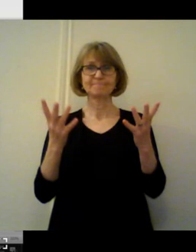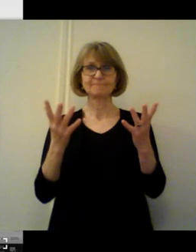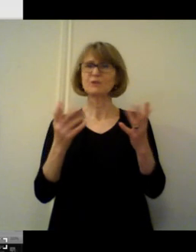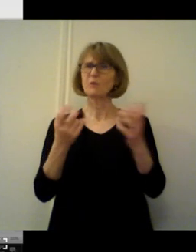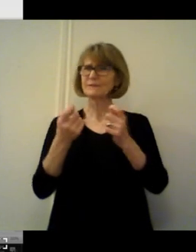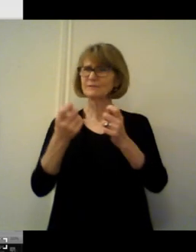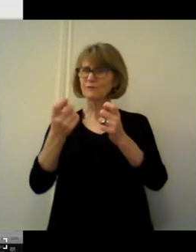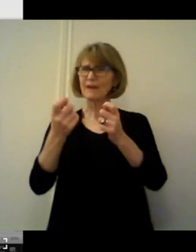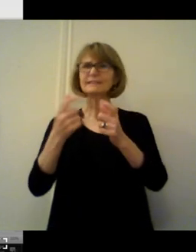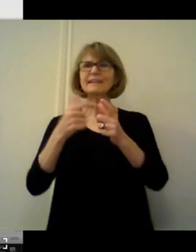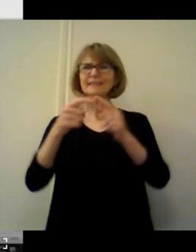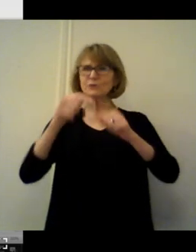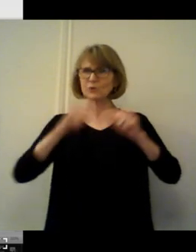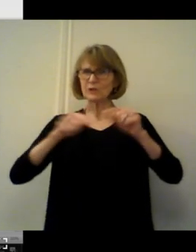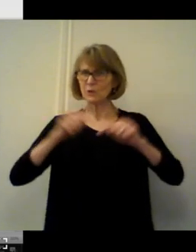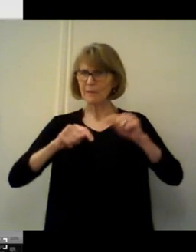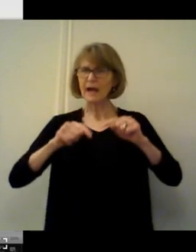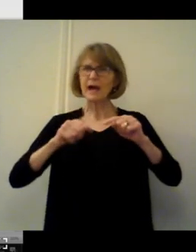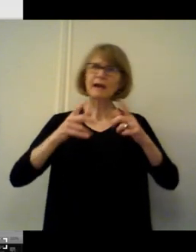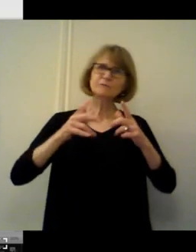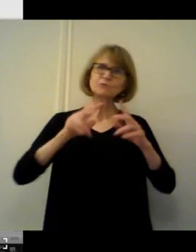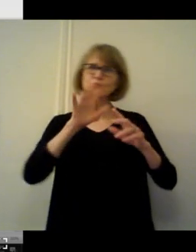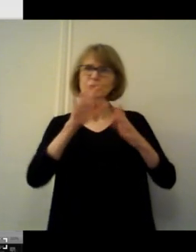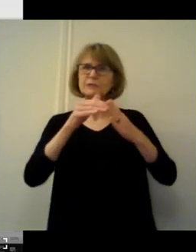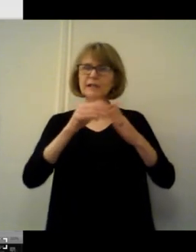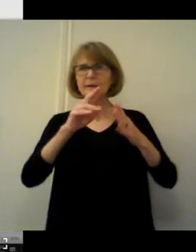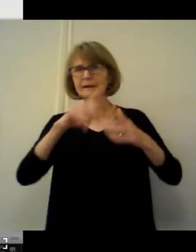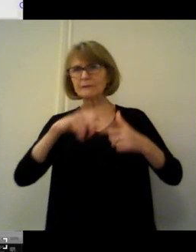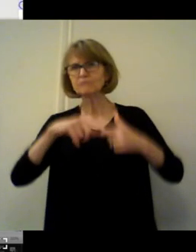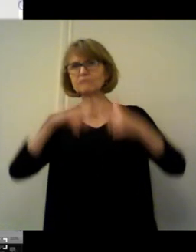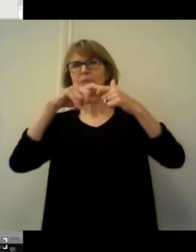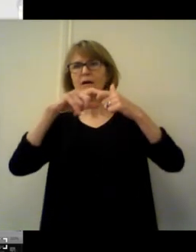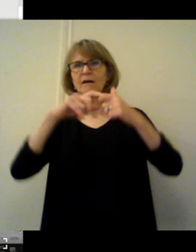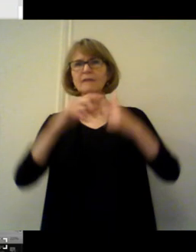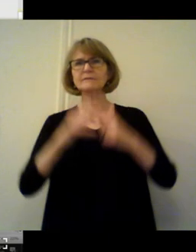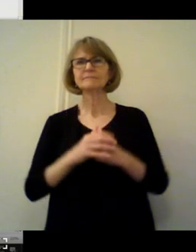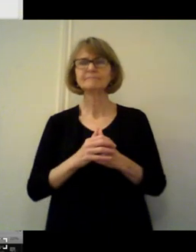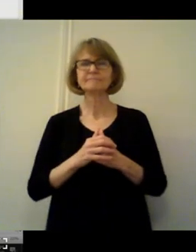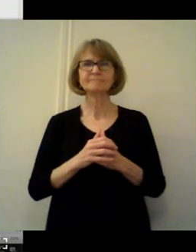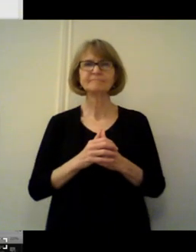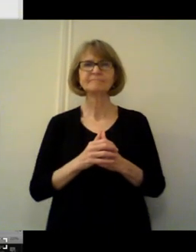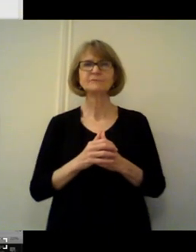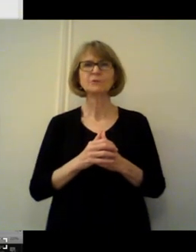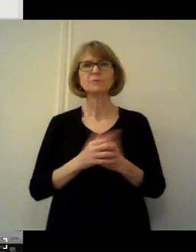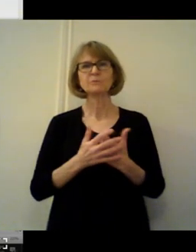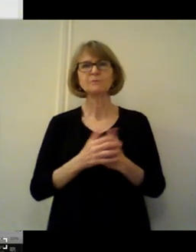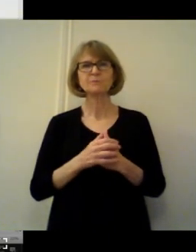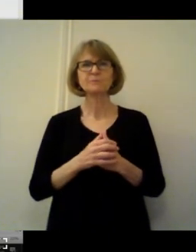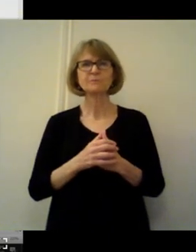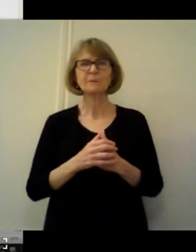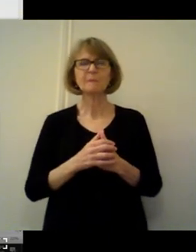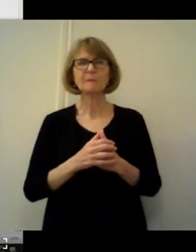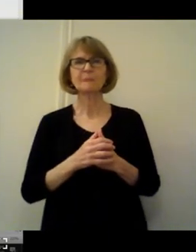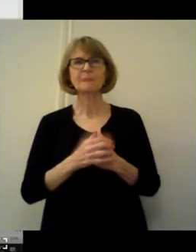you can go ahead and either pause the video as I do steps, or just rewind it and see if you can follow along the second time